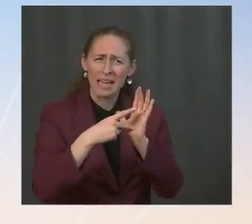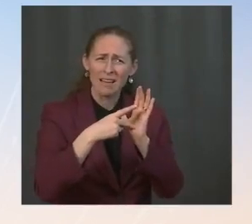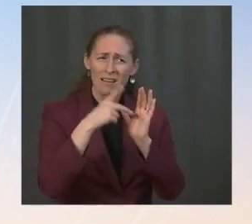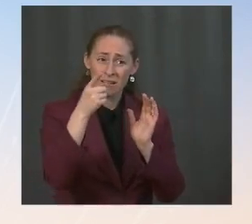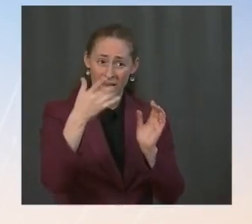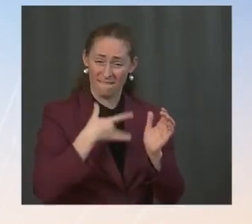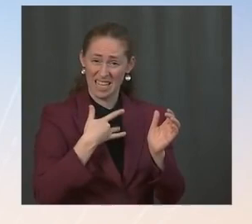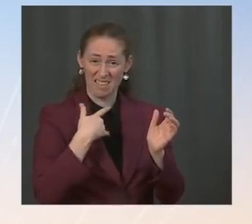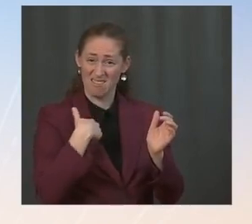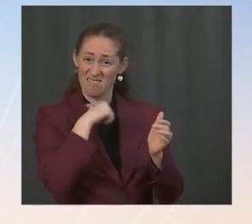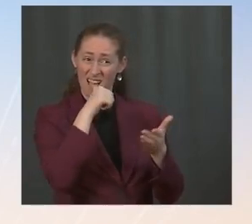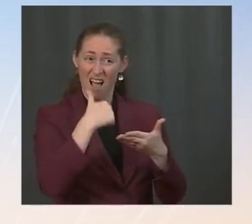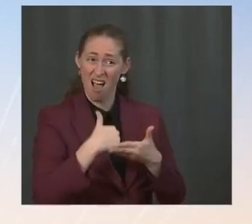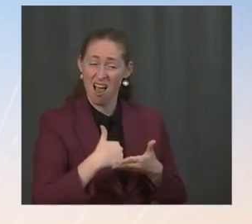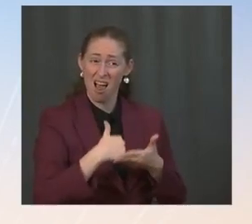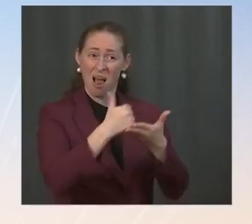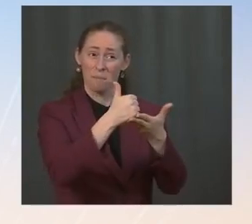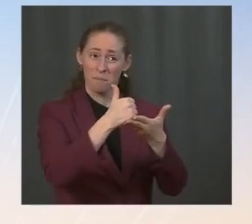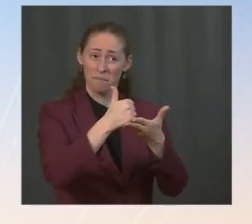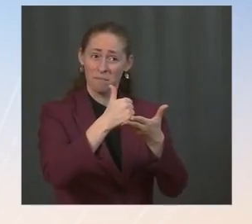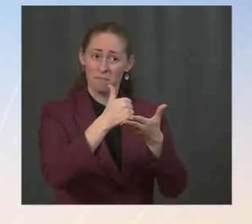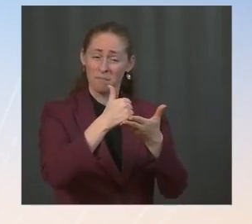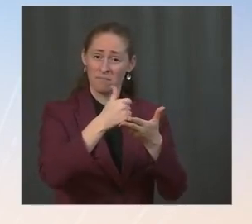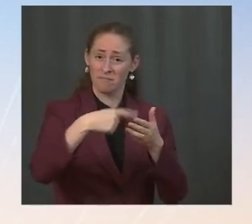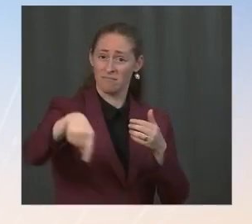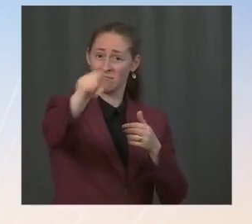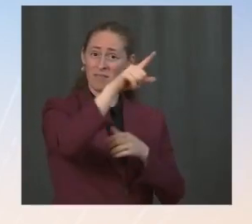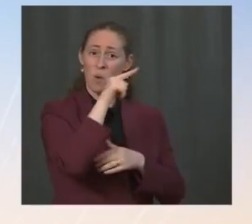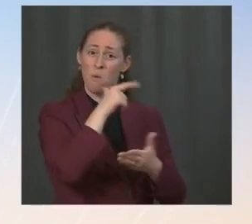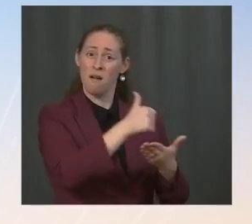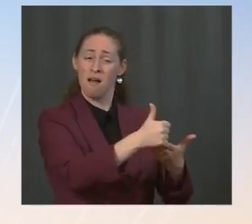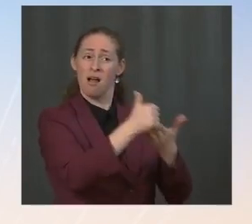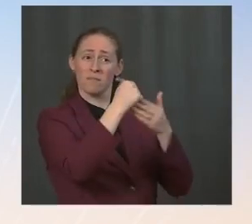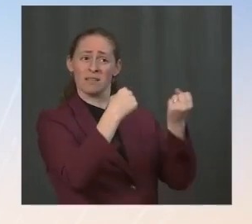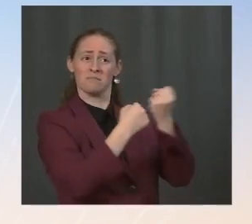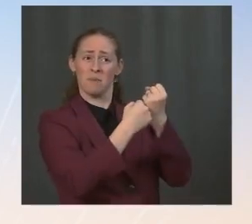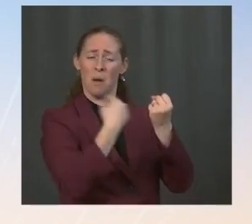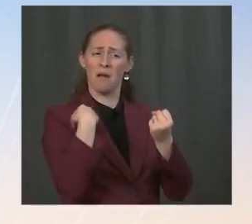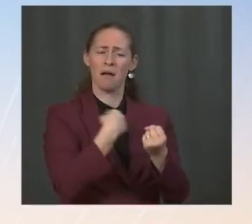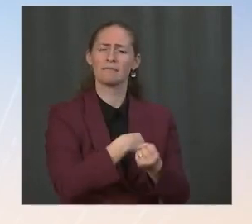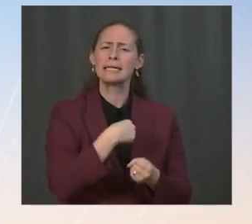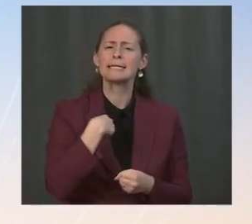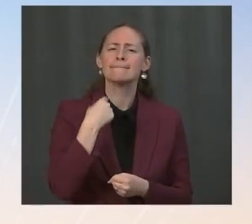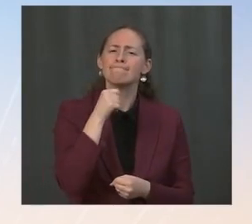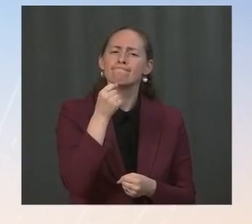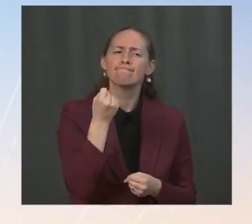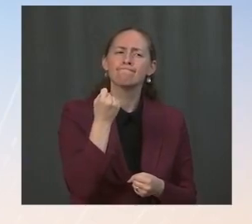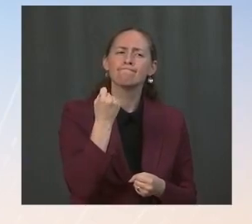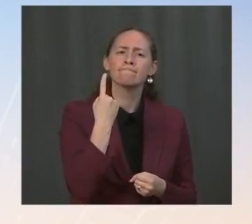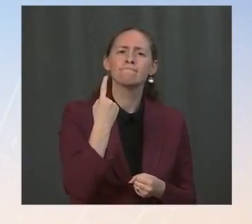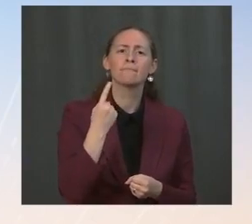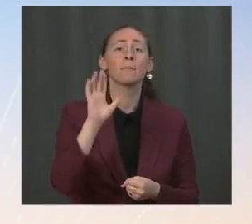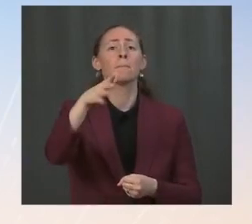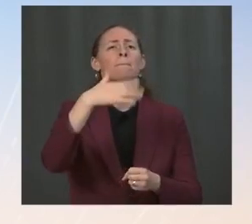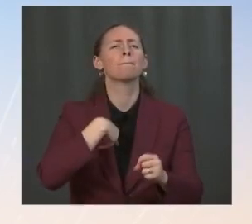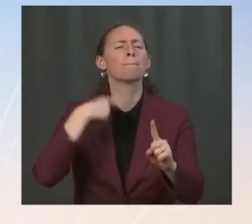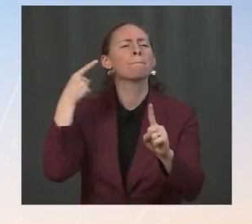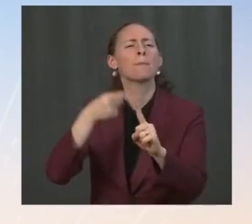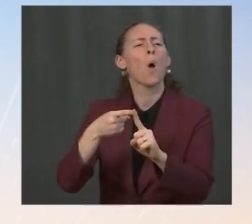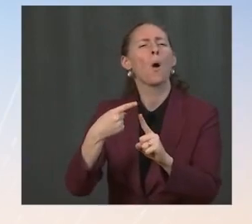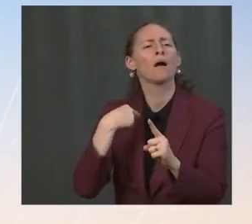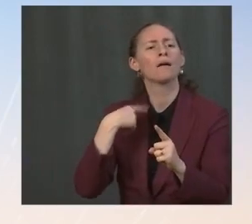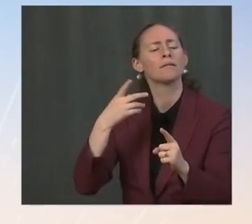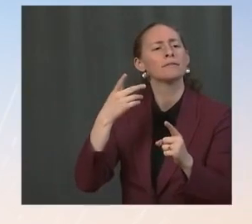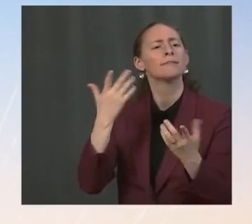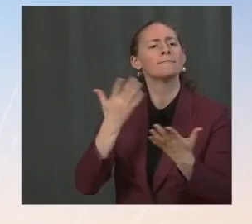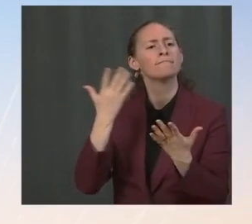helping them come to the country once they've been through a thorough vetting process, or what's the root of your question? The root of my question is consistent information for